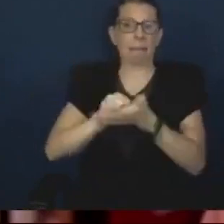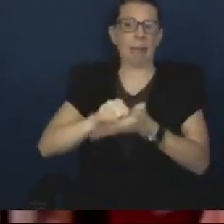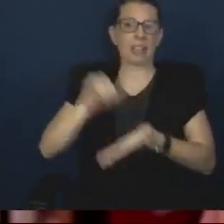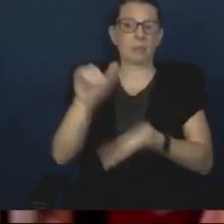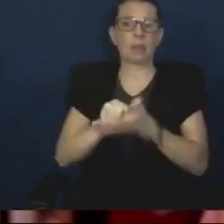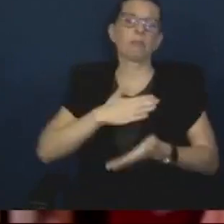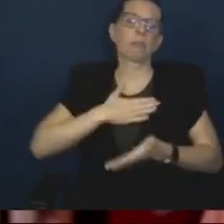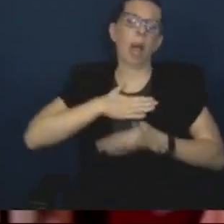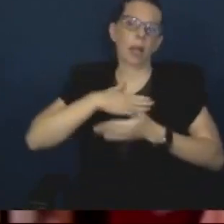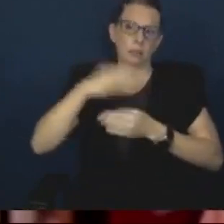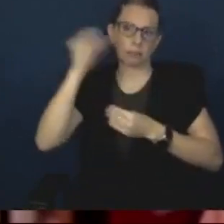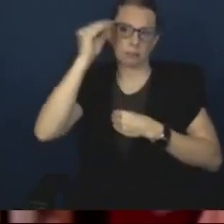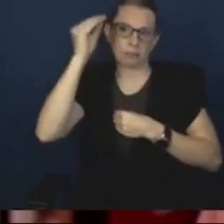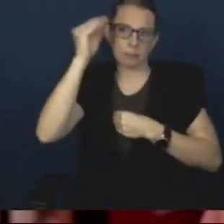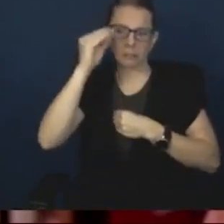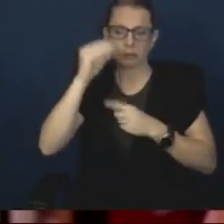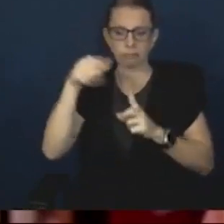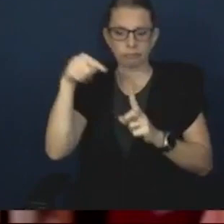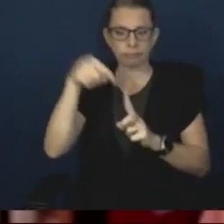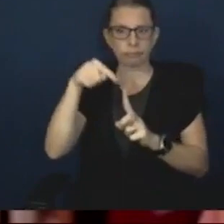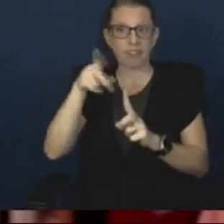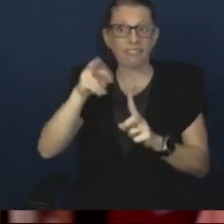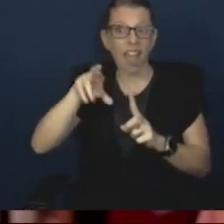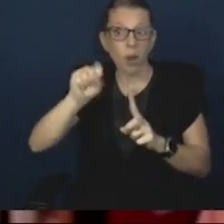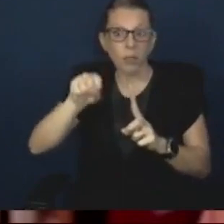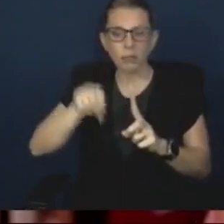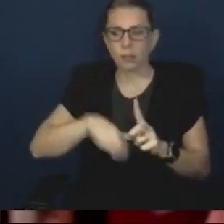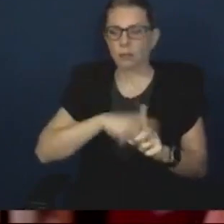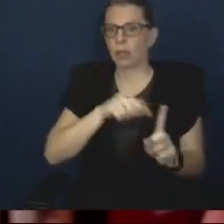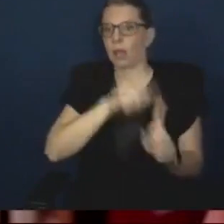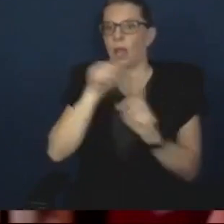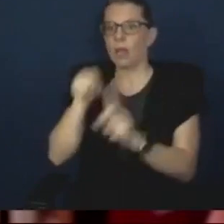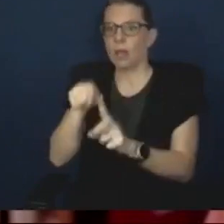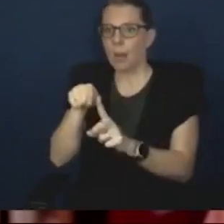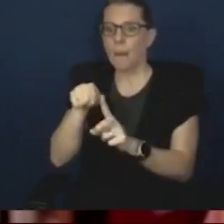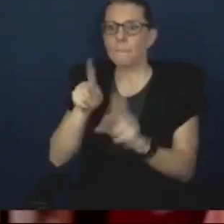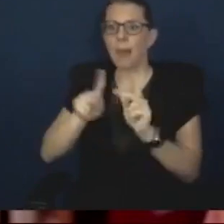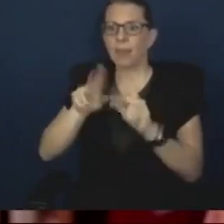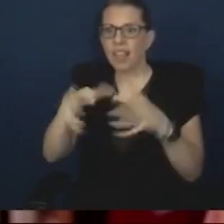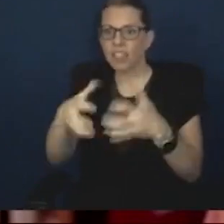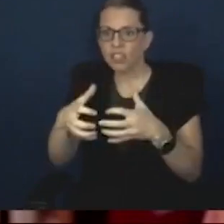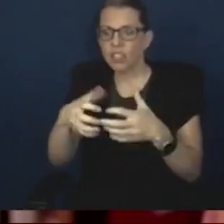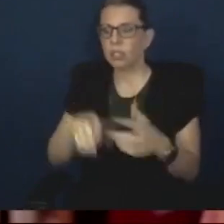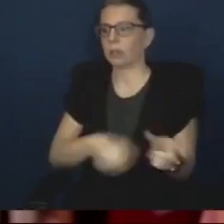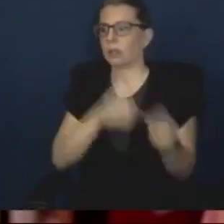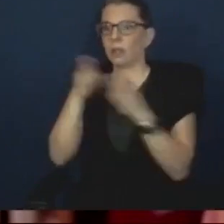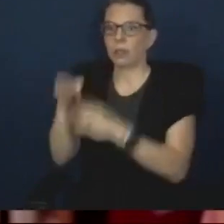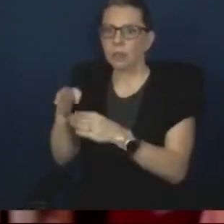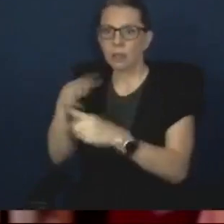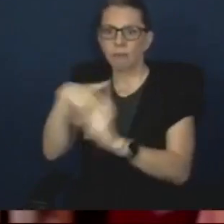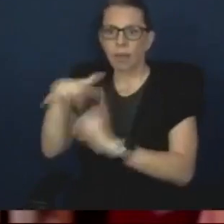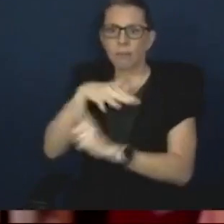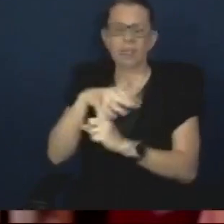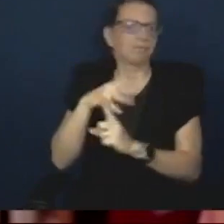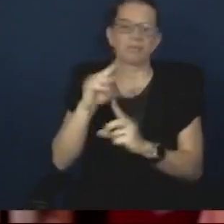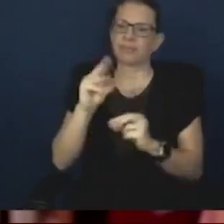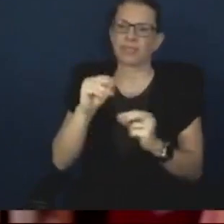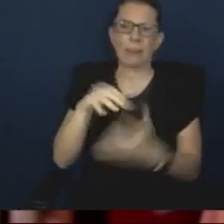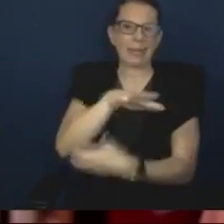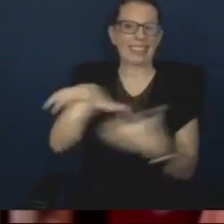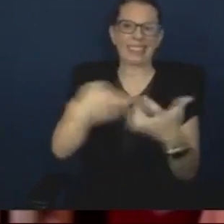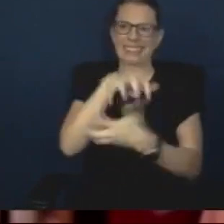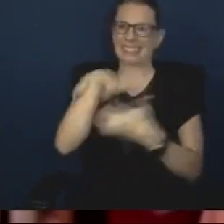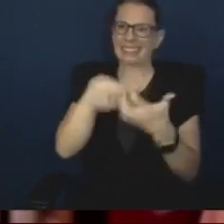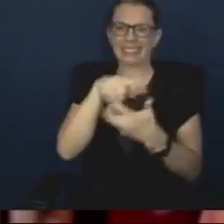to say this is the virus and this is the environment and this is the population. It's all mixed together. So I don't think you can say